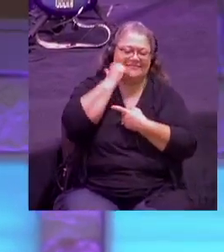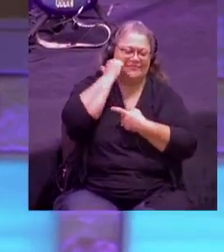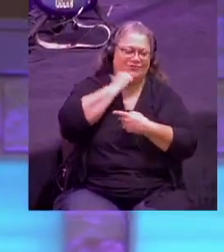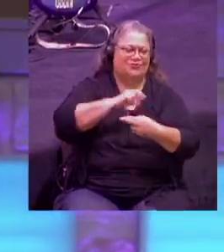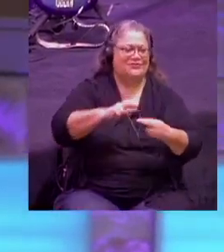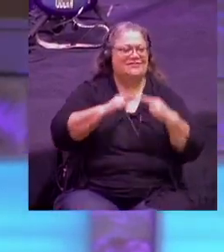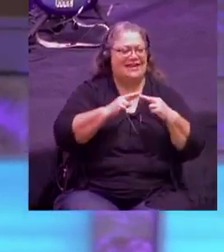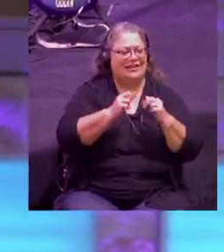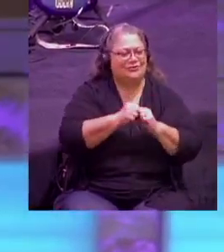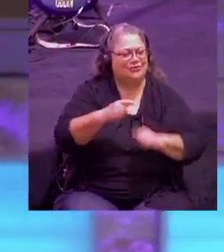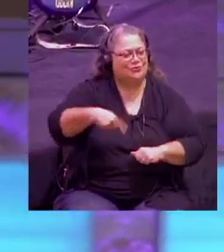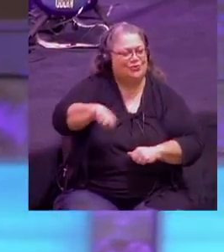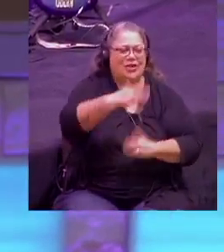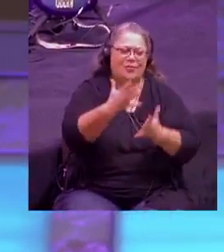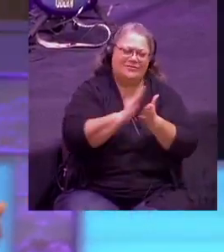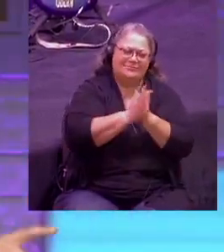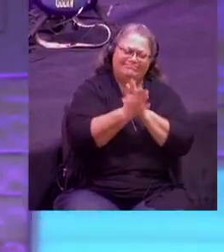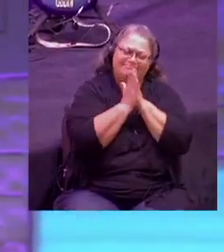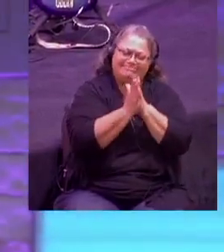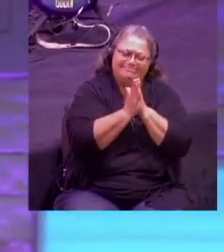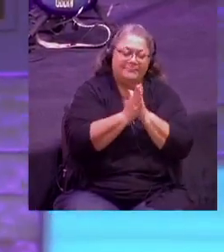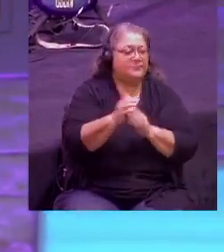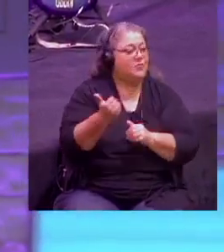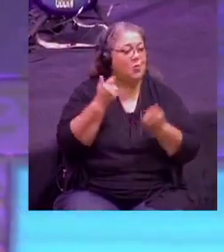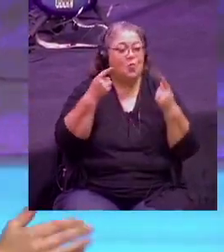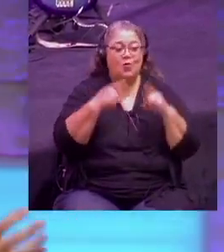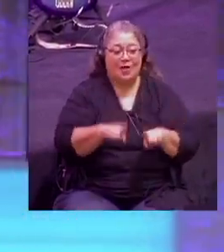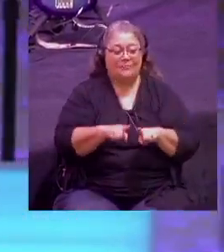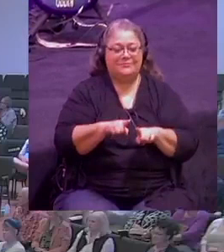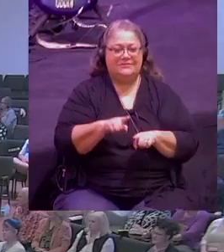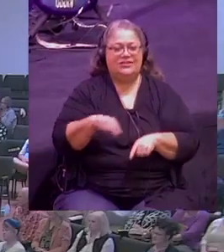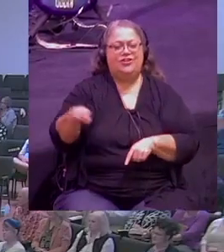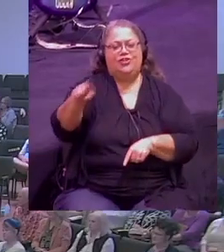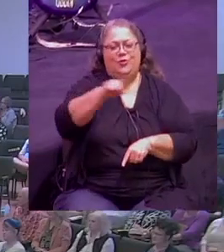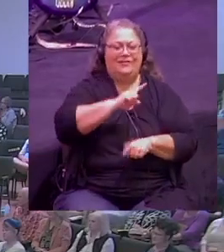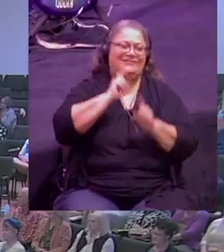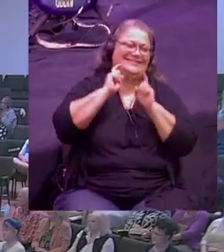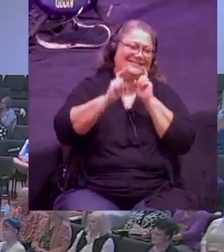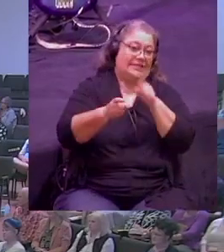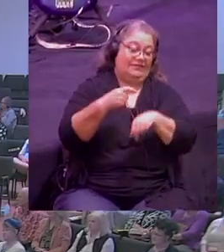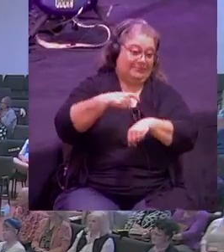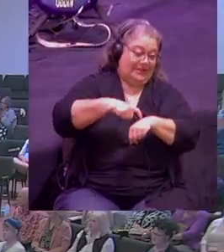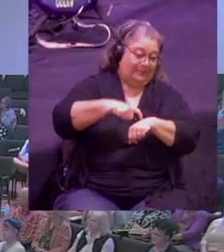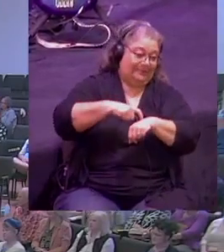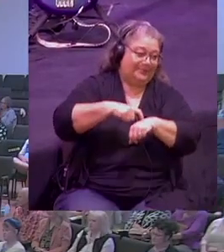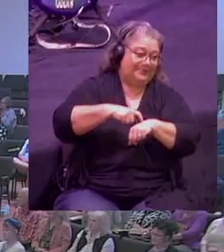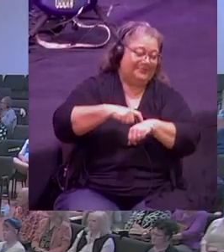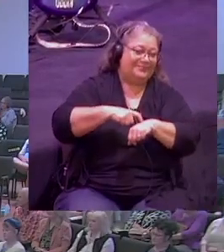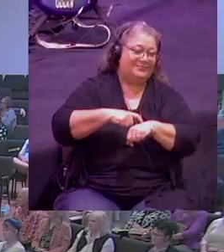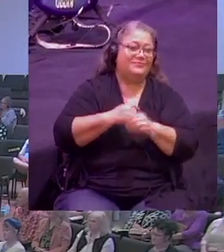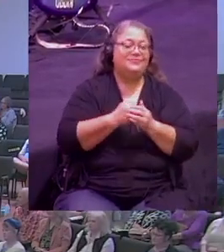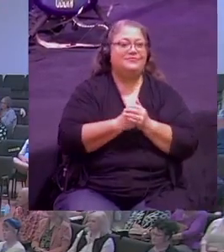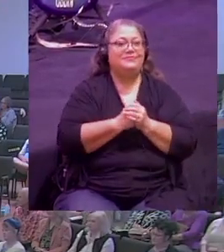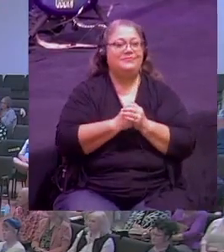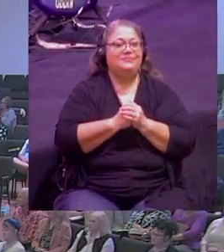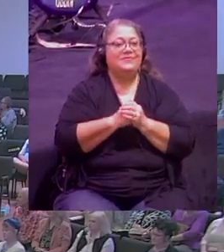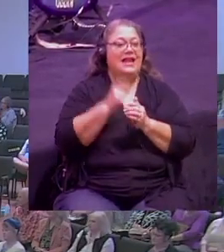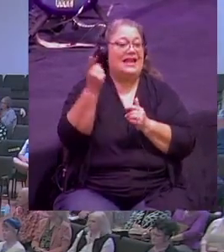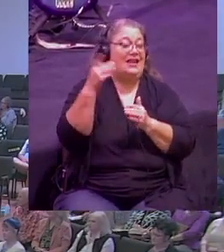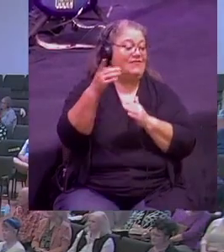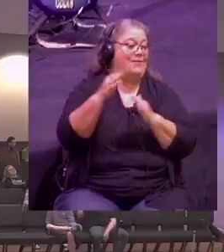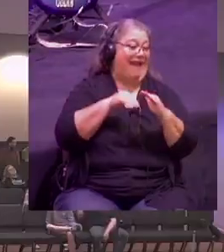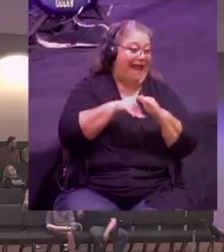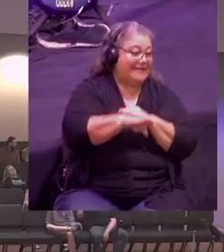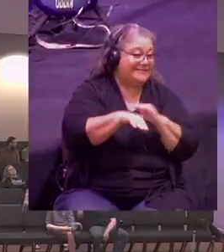relationship with you. And that will not happen unless you give him time, unless you give him